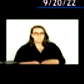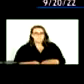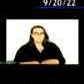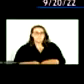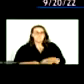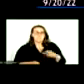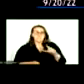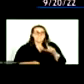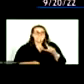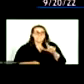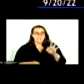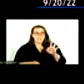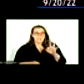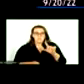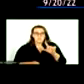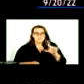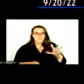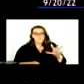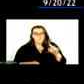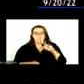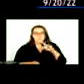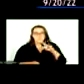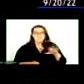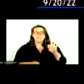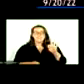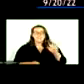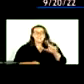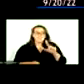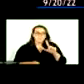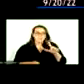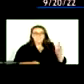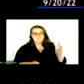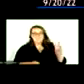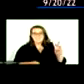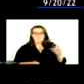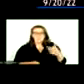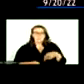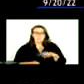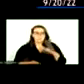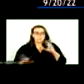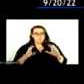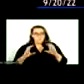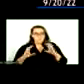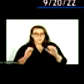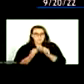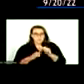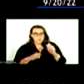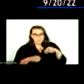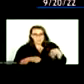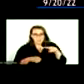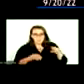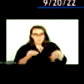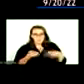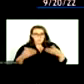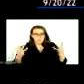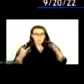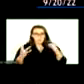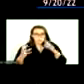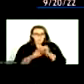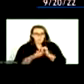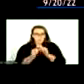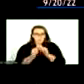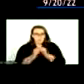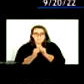926. We are communicating with DMPED and the Office of the Chief Financial Officer about working together to